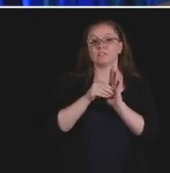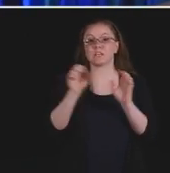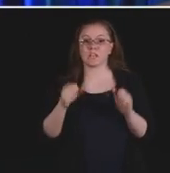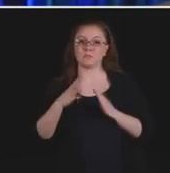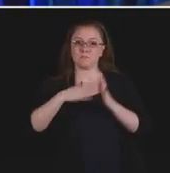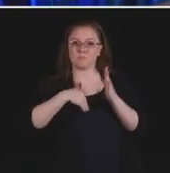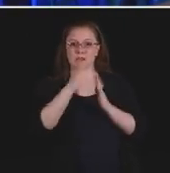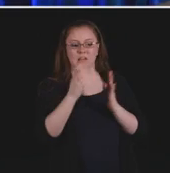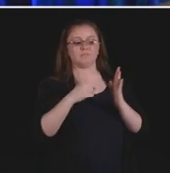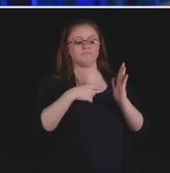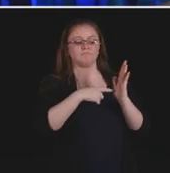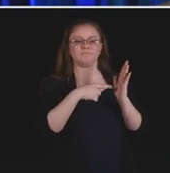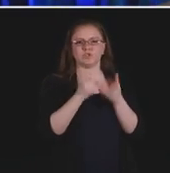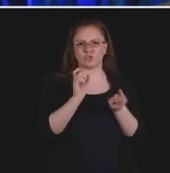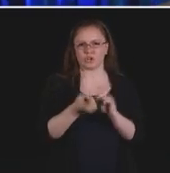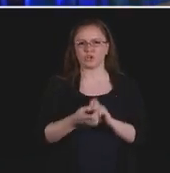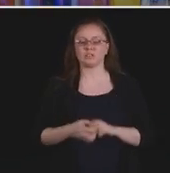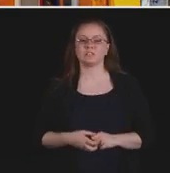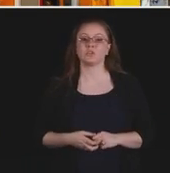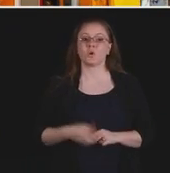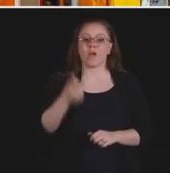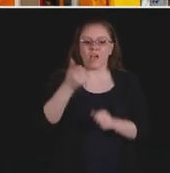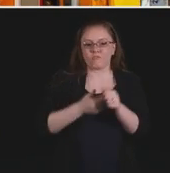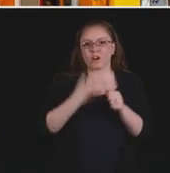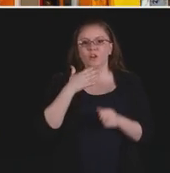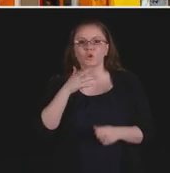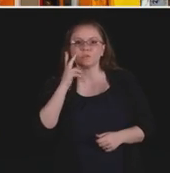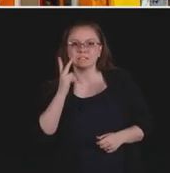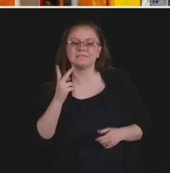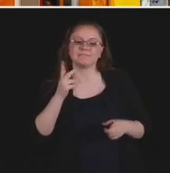every color here you see is a different chemistry. So